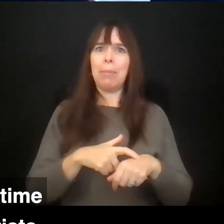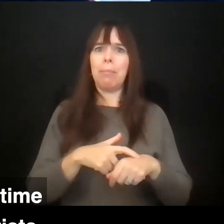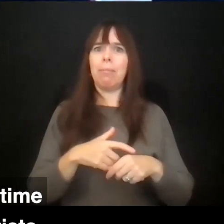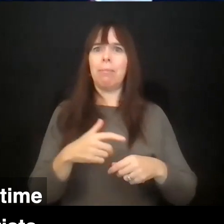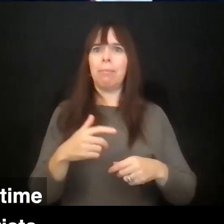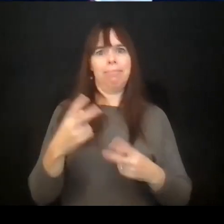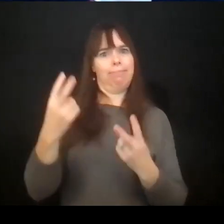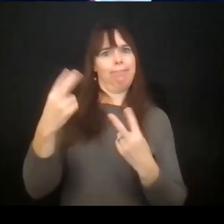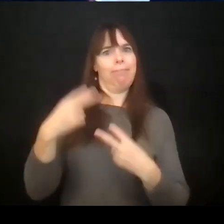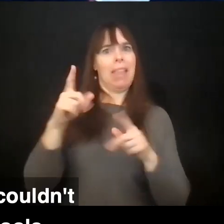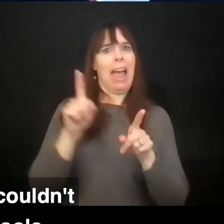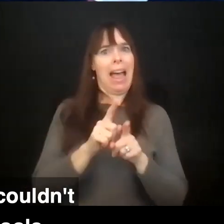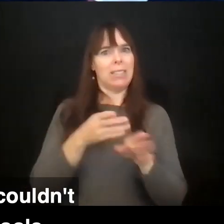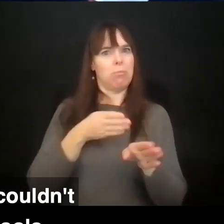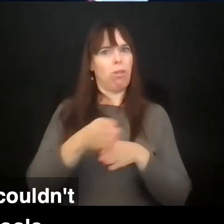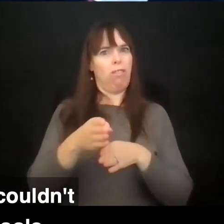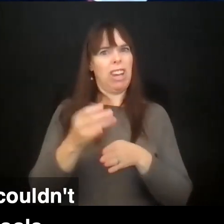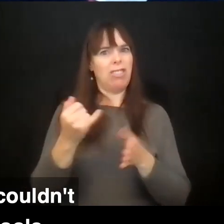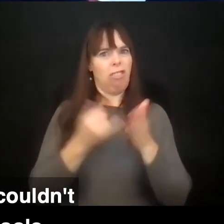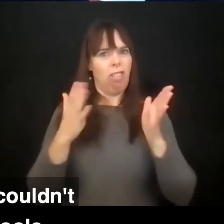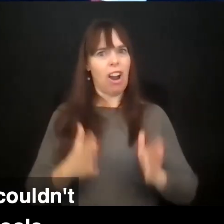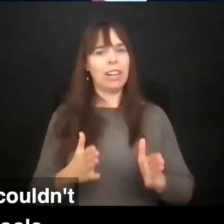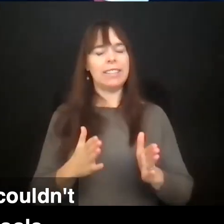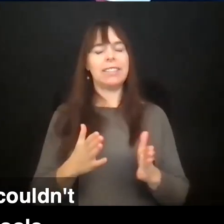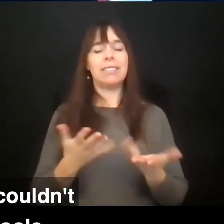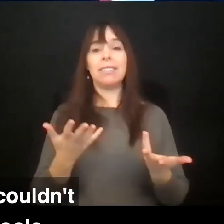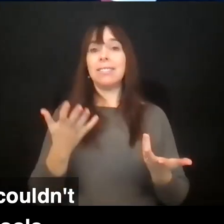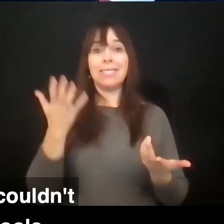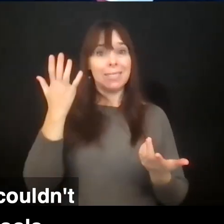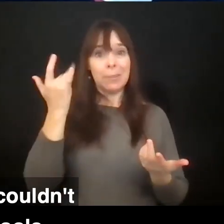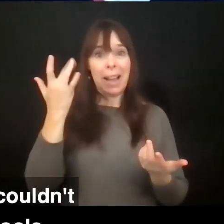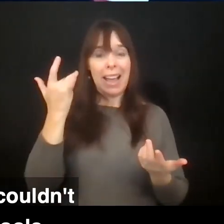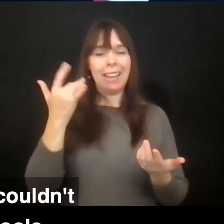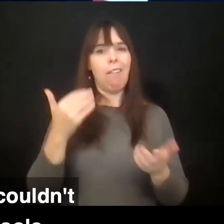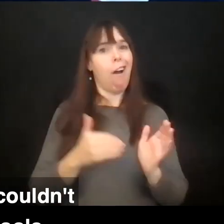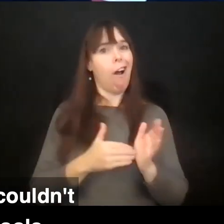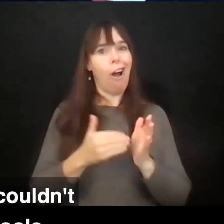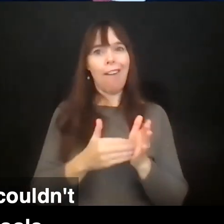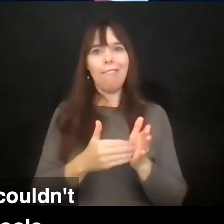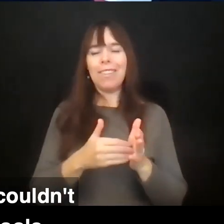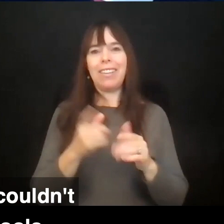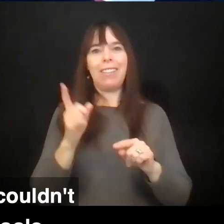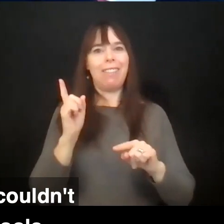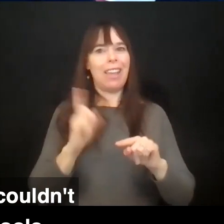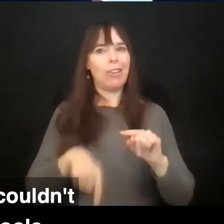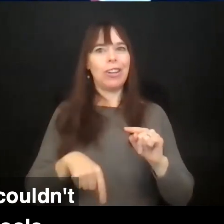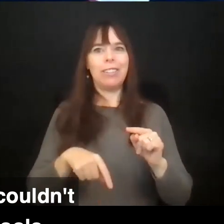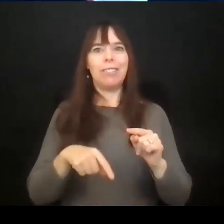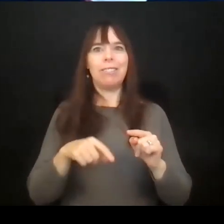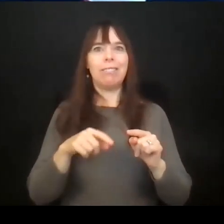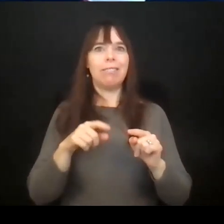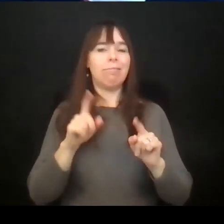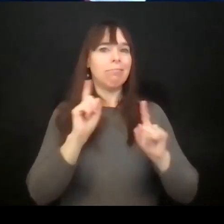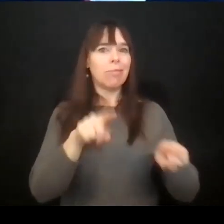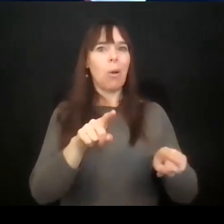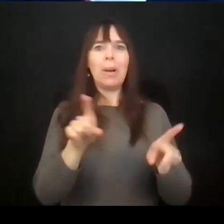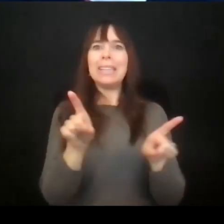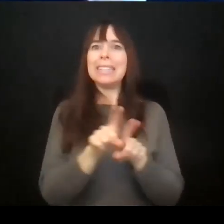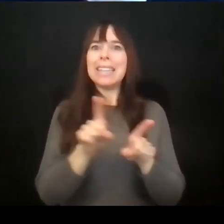professional artists because frequently they couldn't go to the